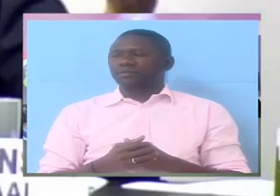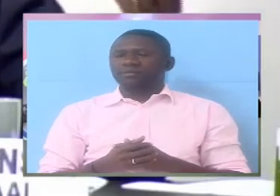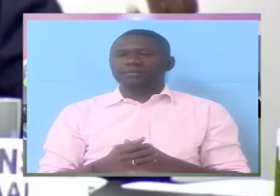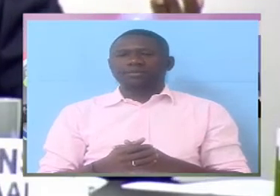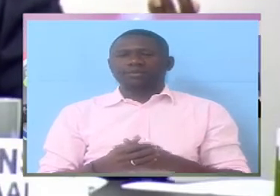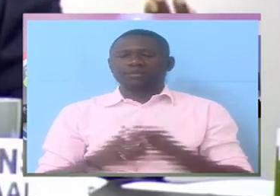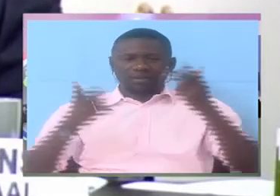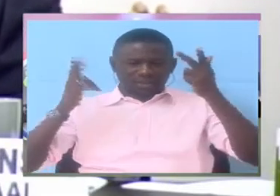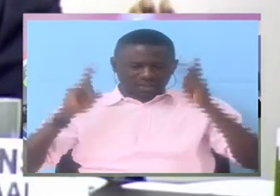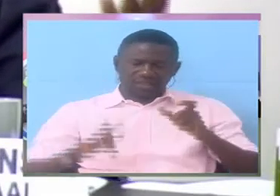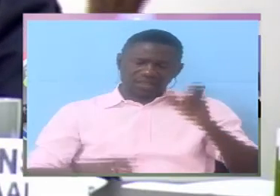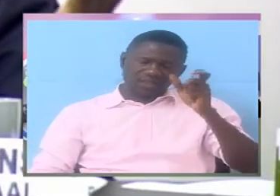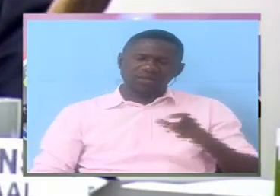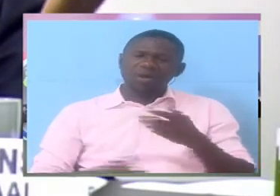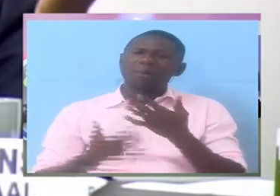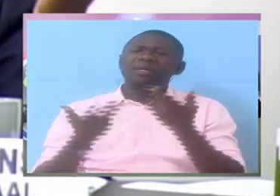counsel,